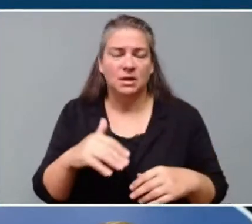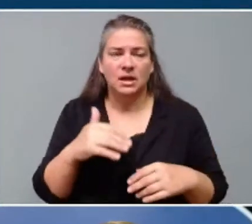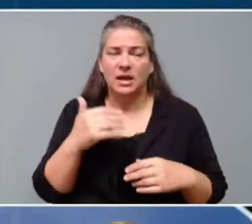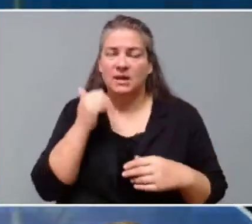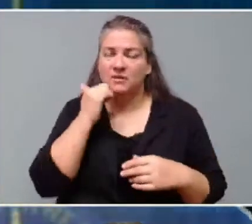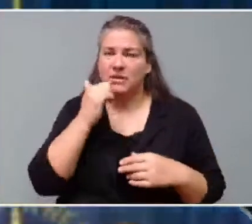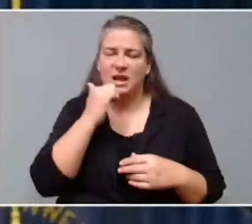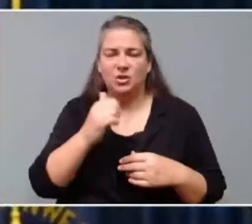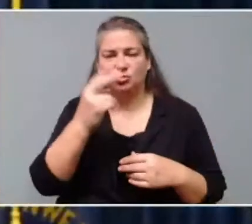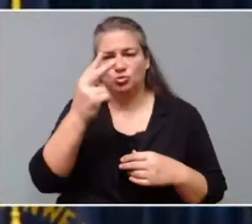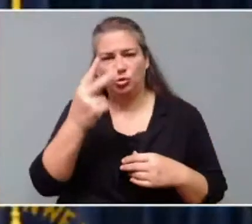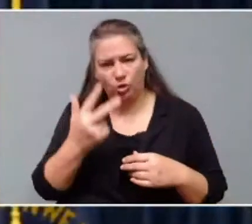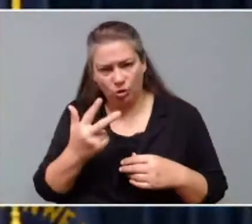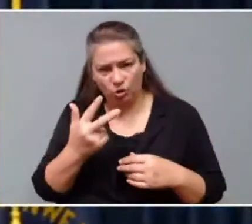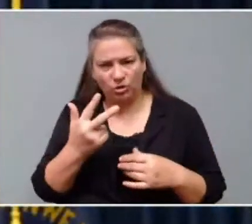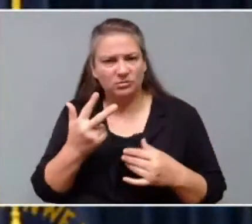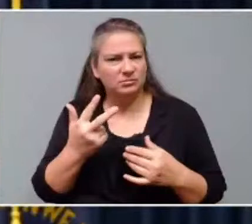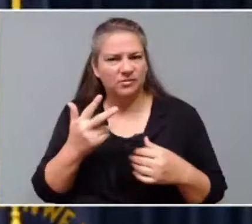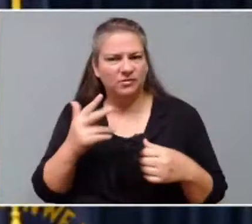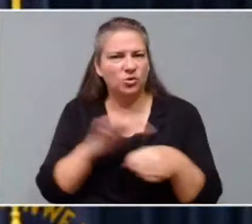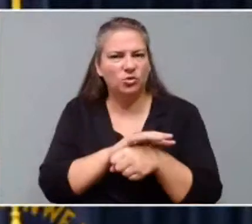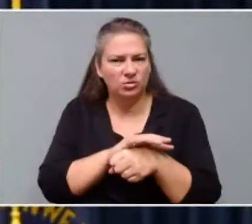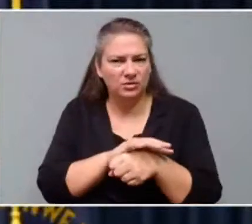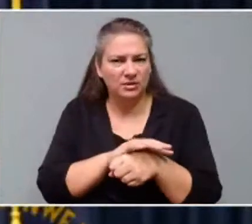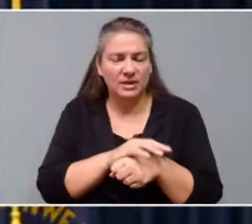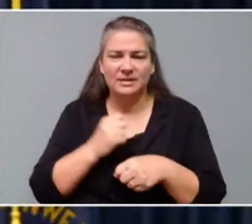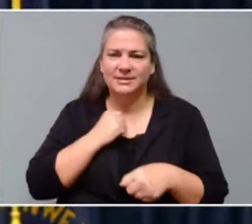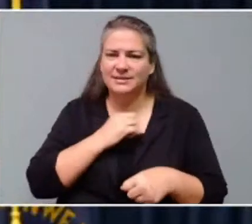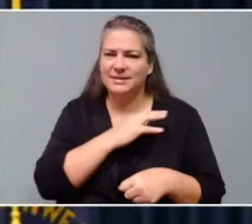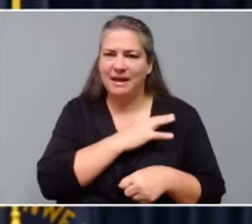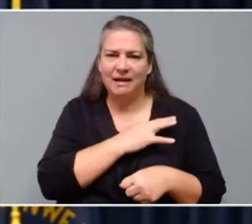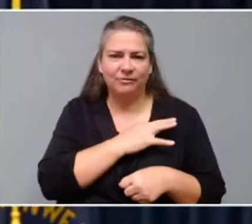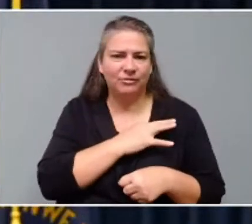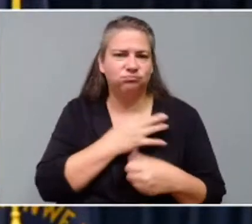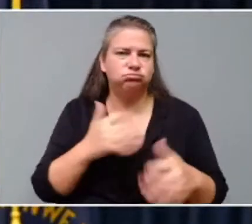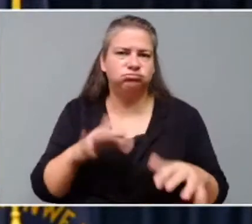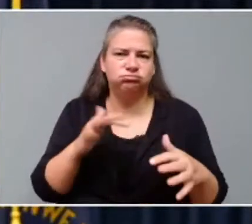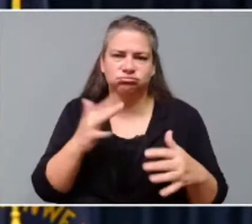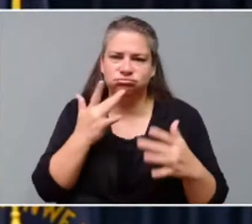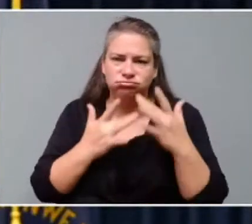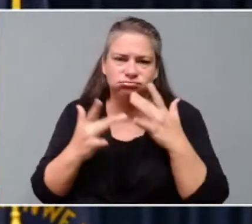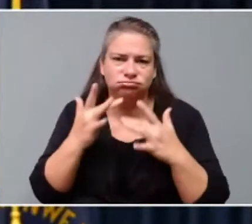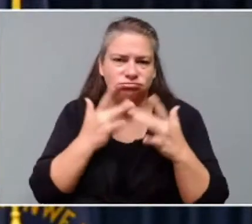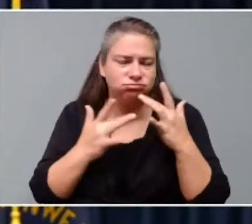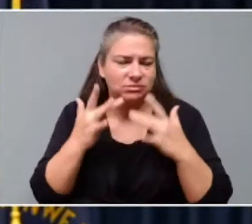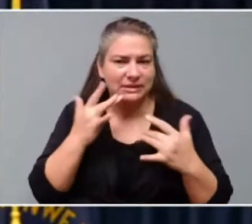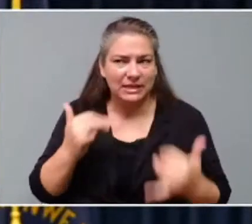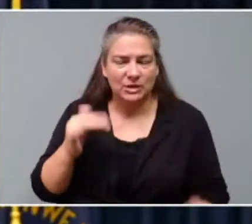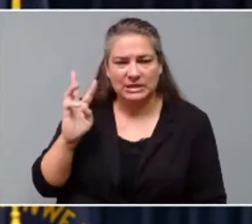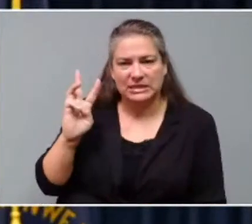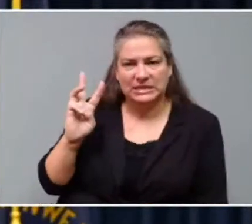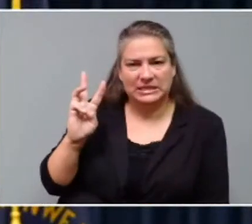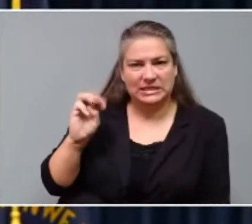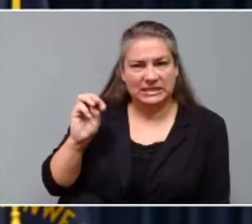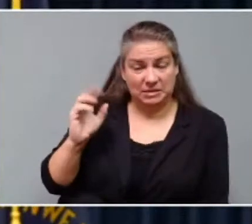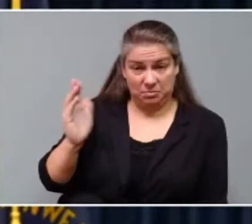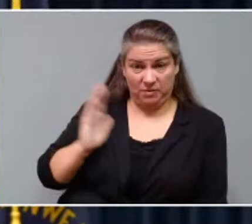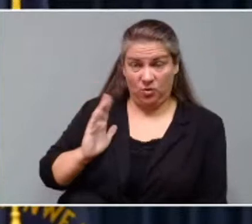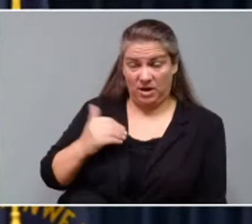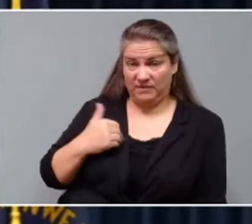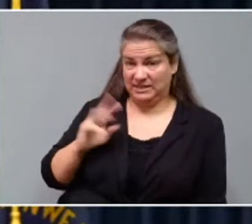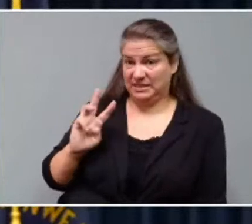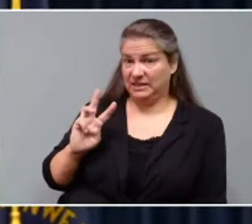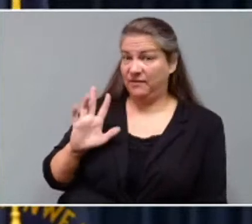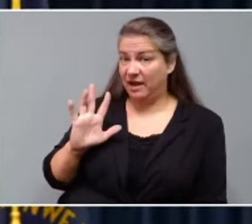critical staffing shortages. As of today, it was 60. That's down a little bit from the 65 at the